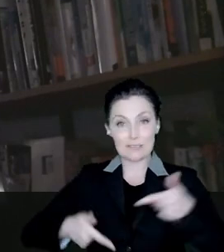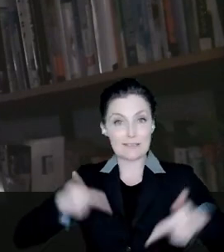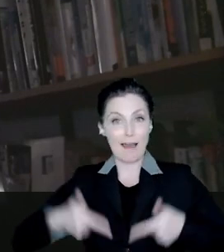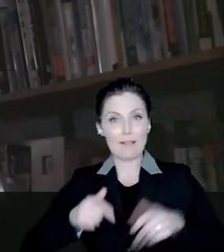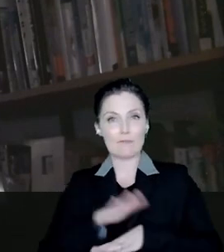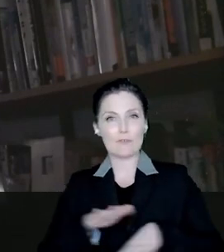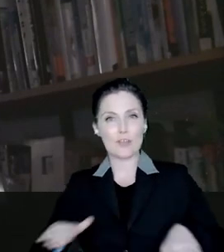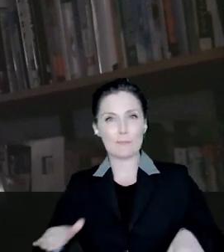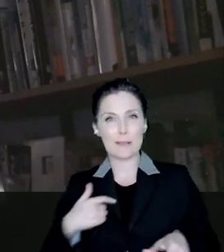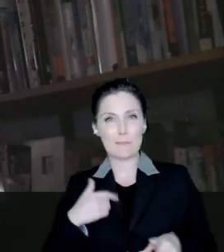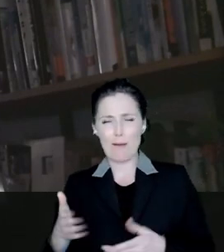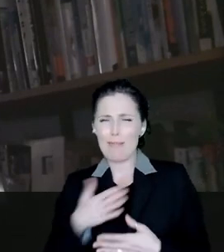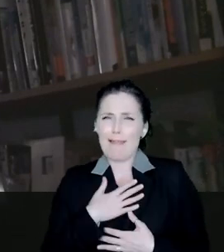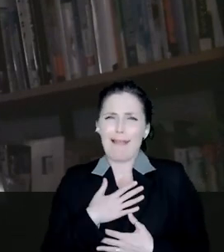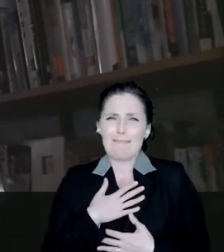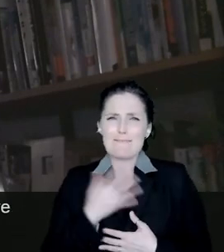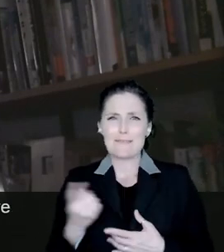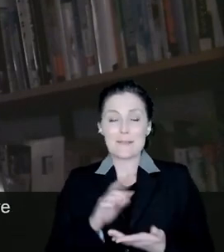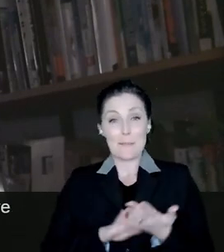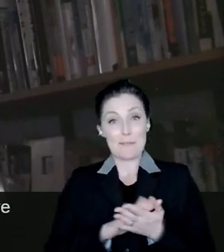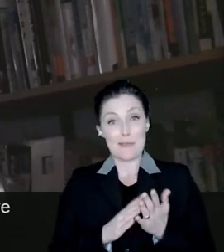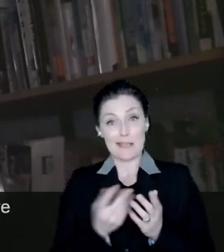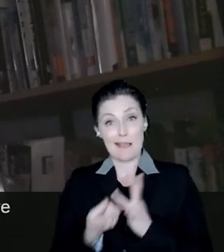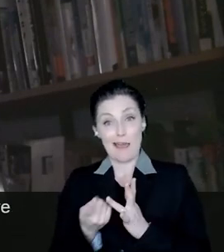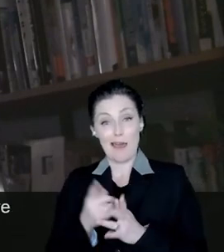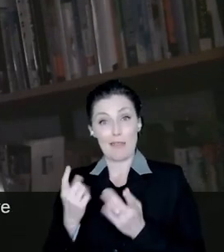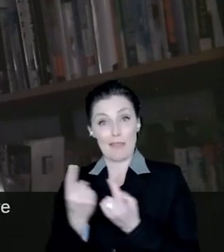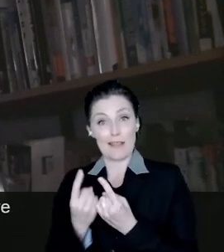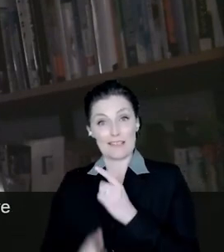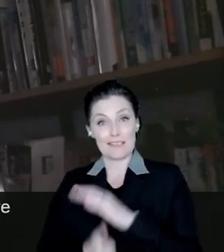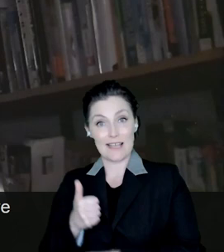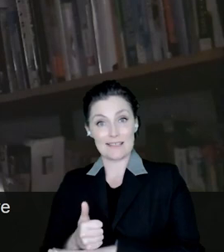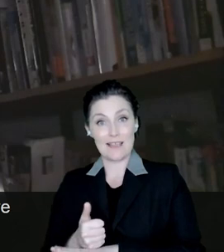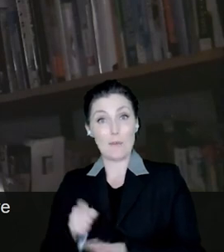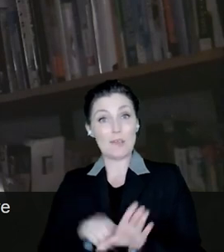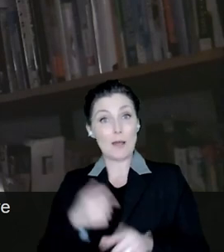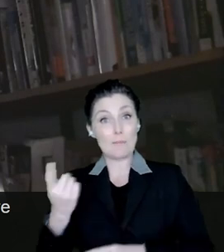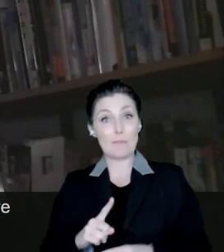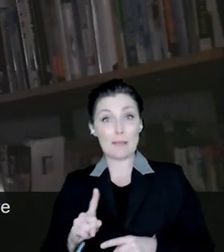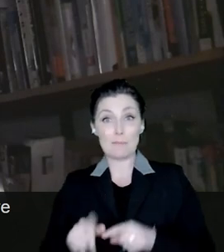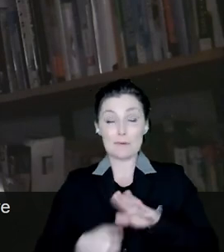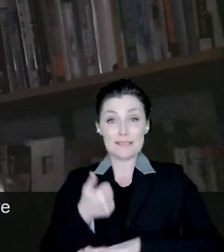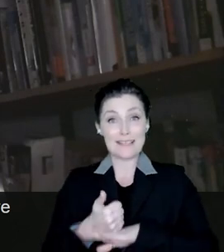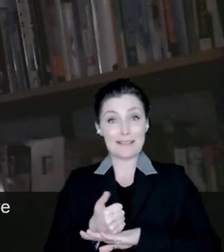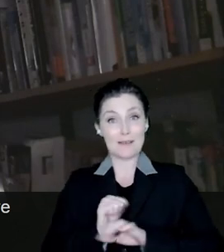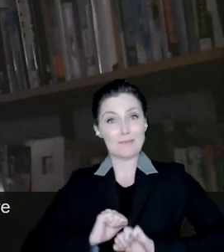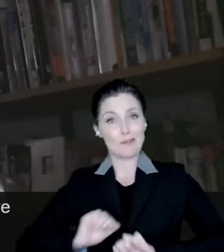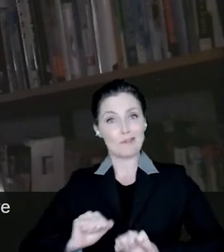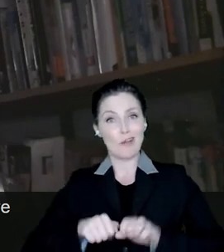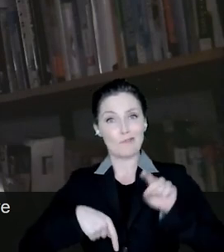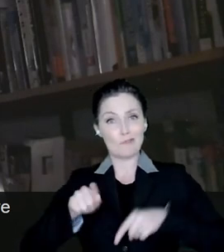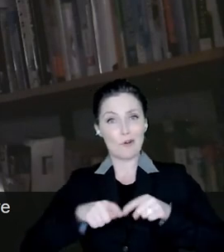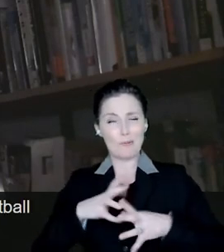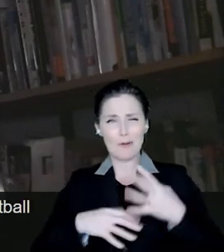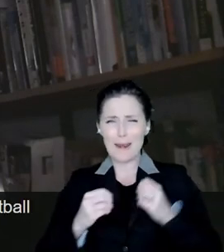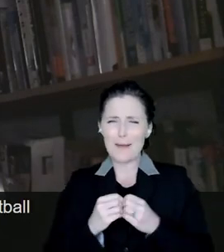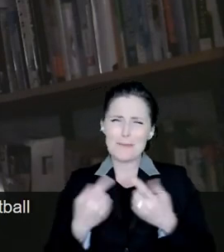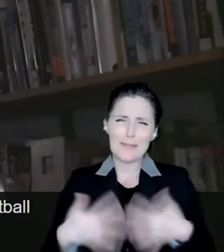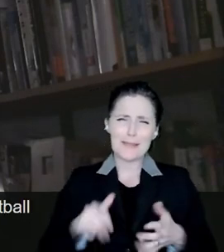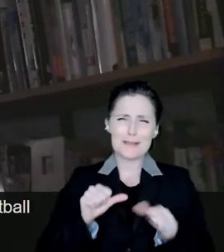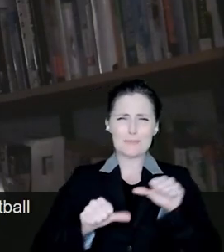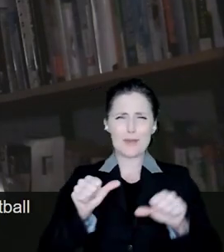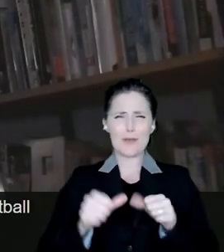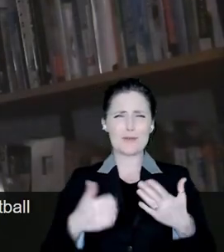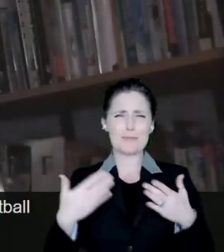much that an offshoot of that has been the young people starting their own football club. And so I think these programs are so effective and they're